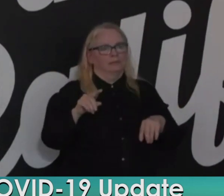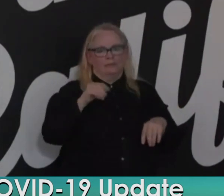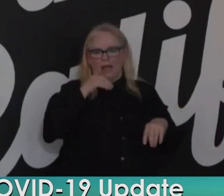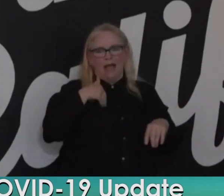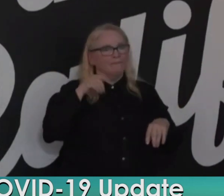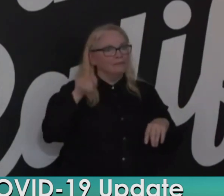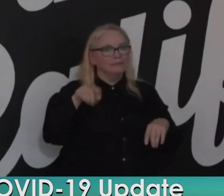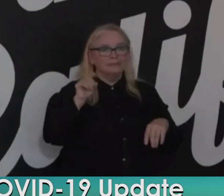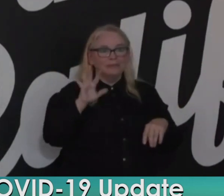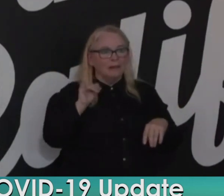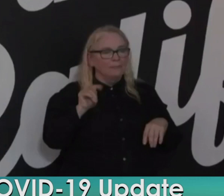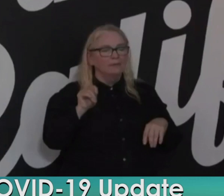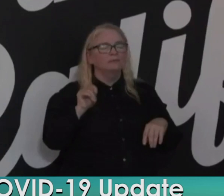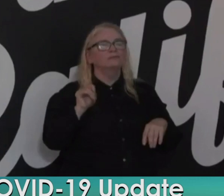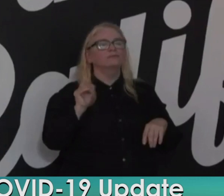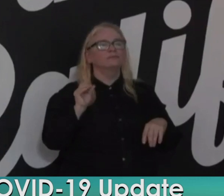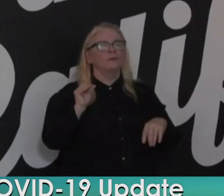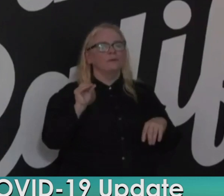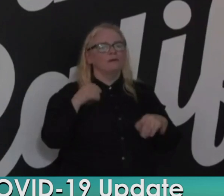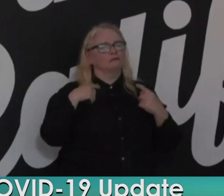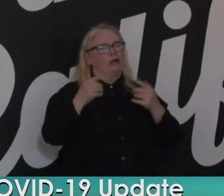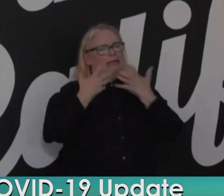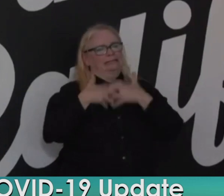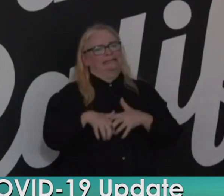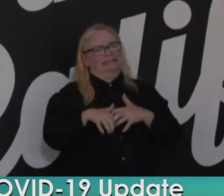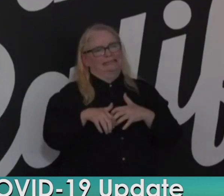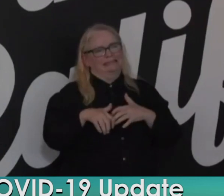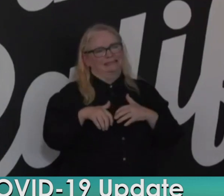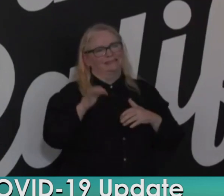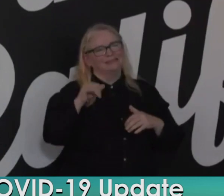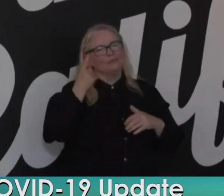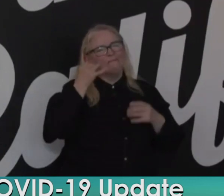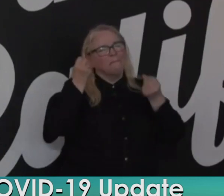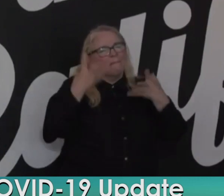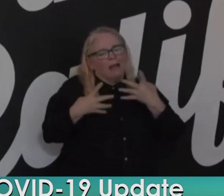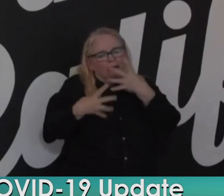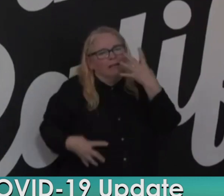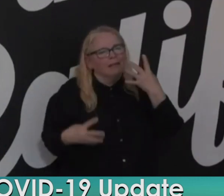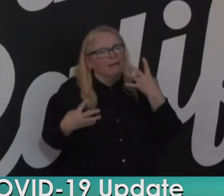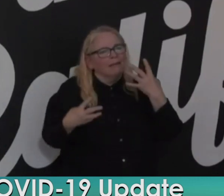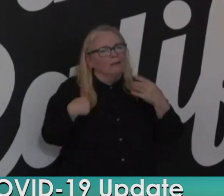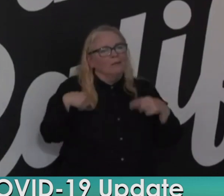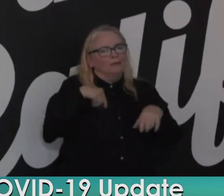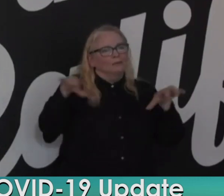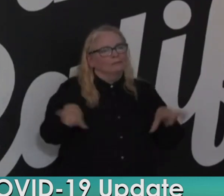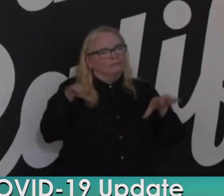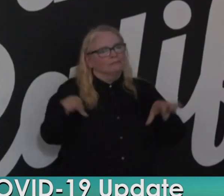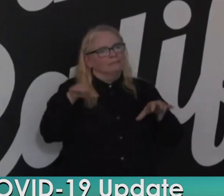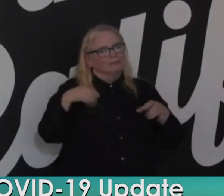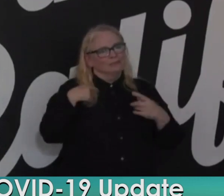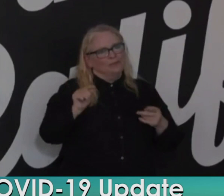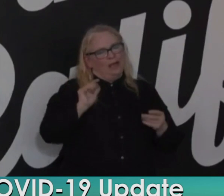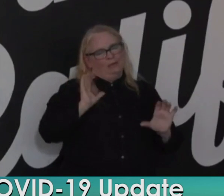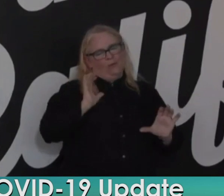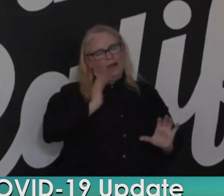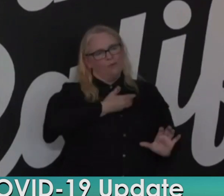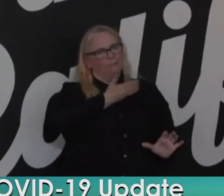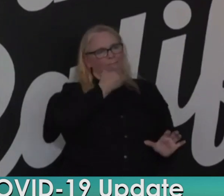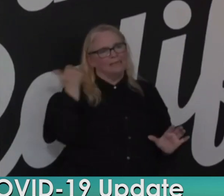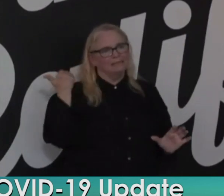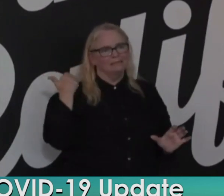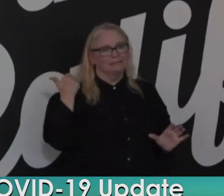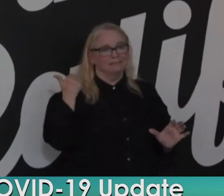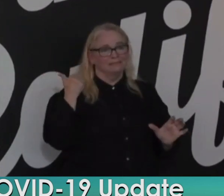issues out. This was a few weeks ago. It's just one of many examples where we're all just trying to do our best, and best is not good enough. And